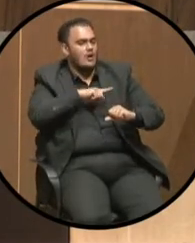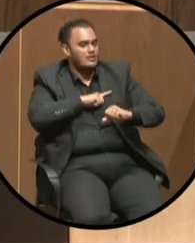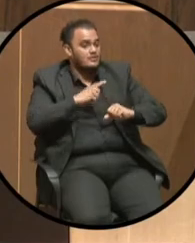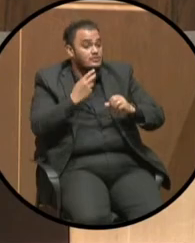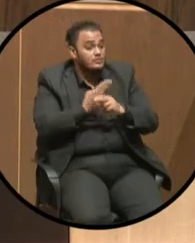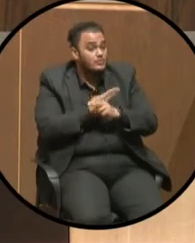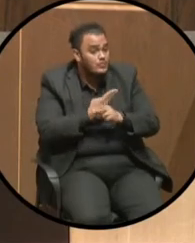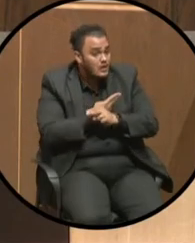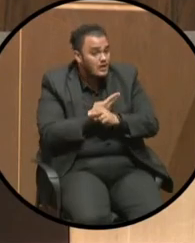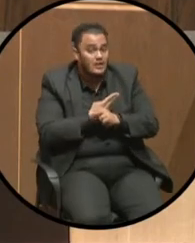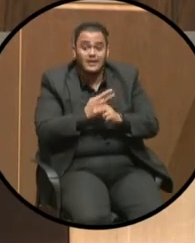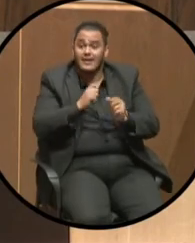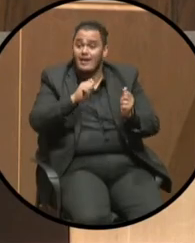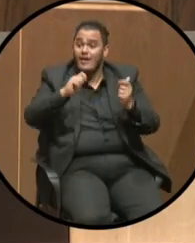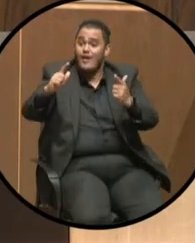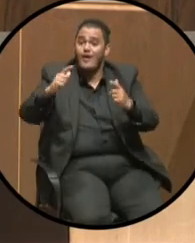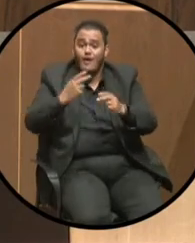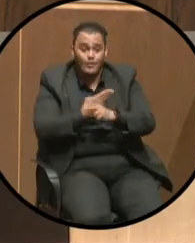wear them.